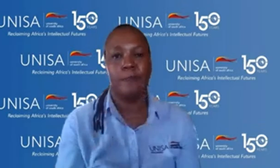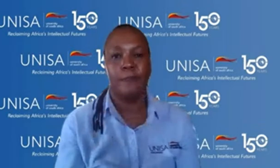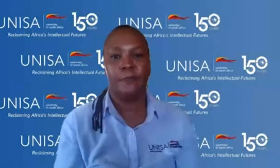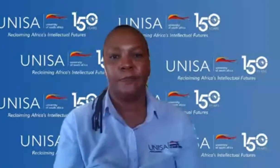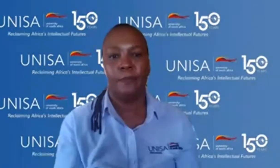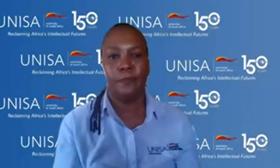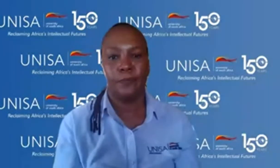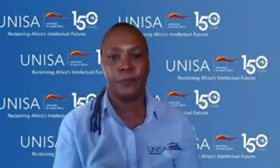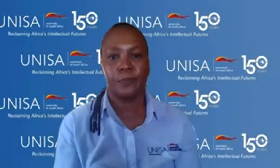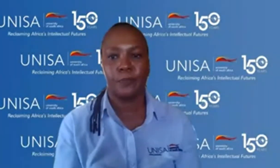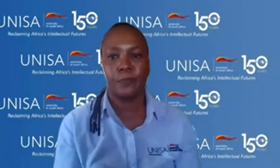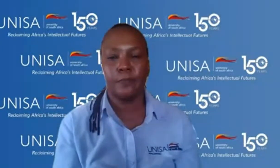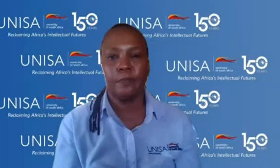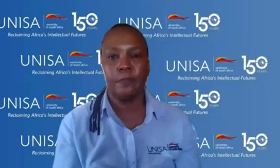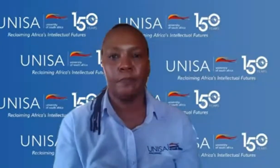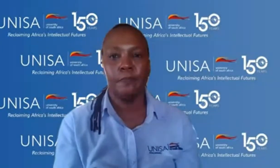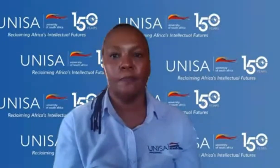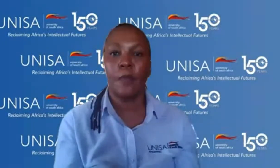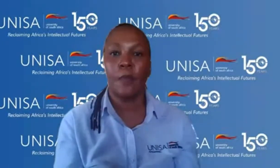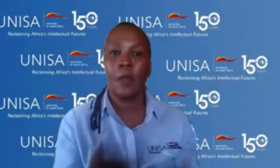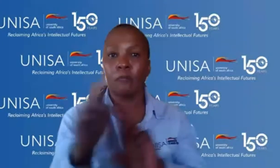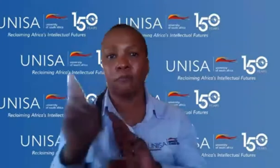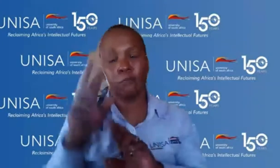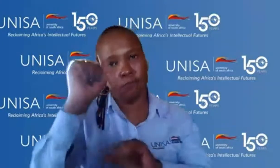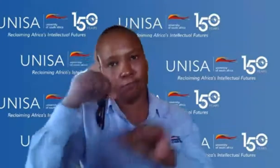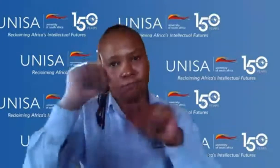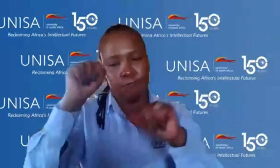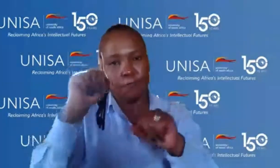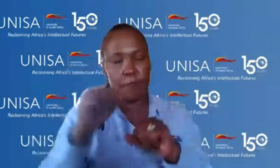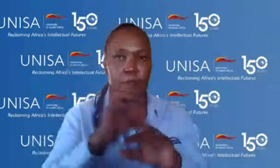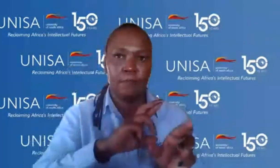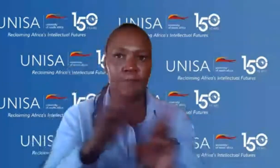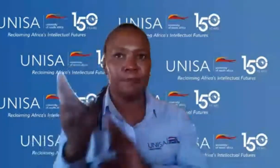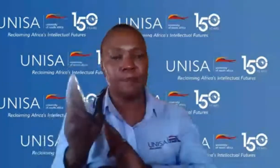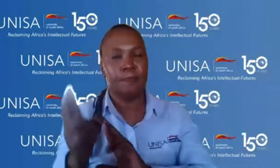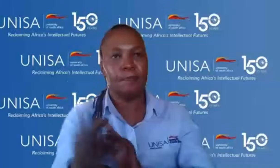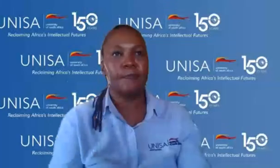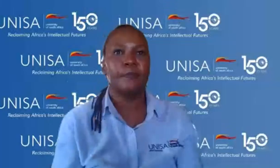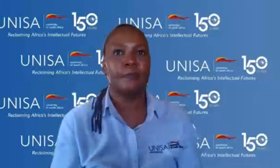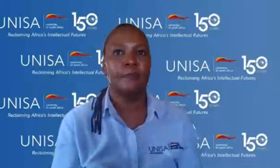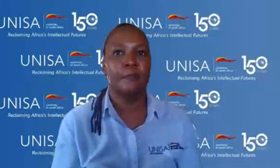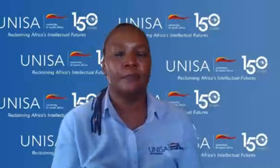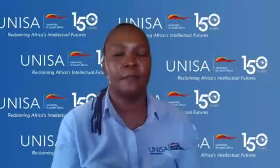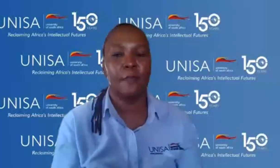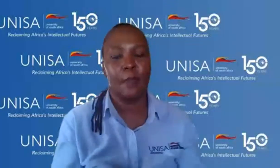Yes, I'm ready. Okay, you are audible enough. You can proceed. Thanks.